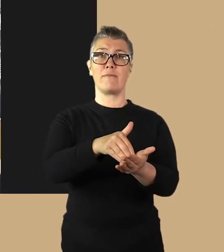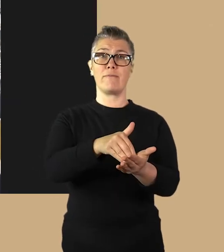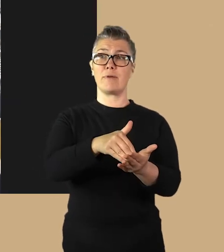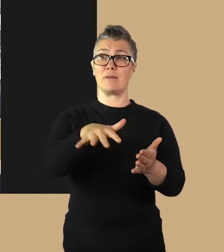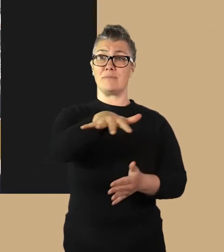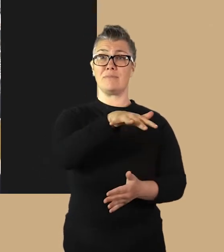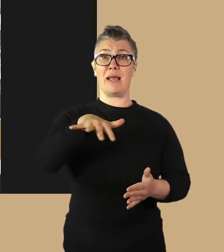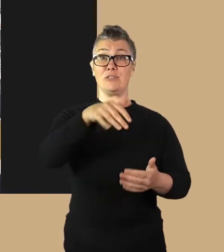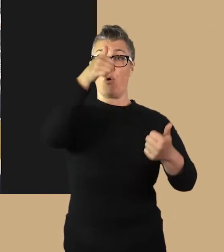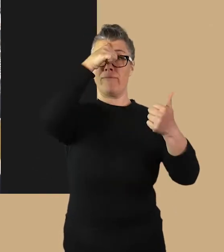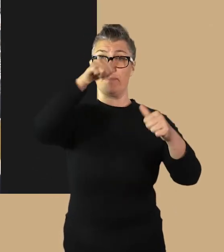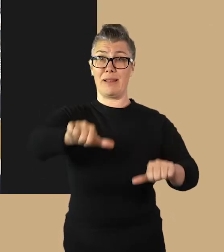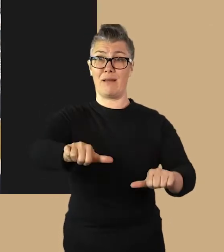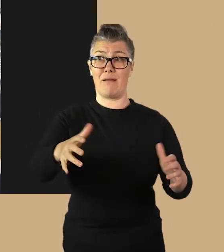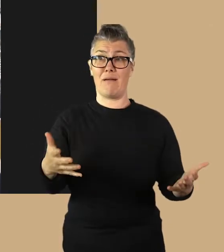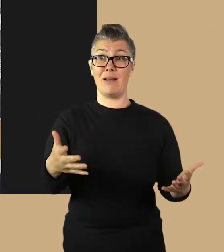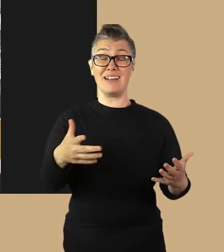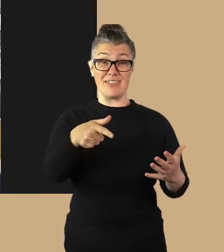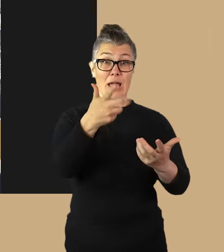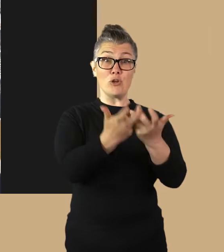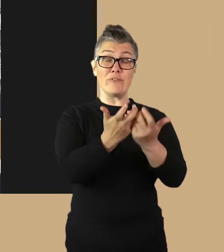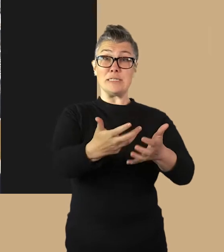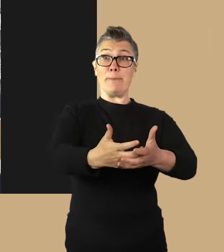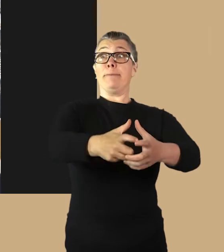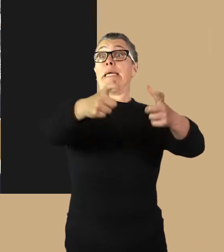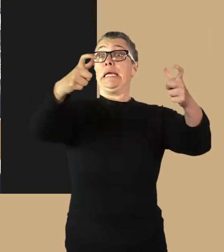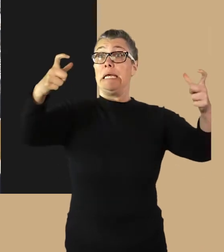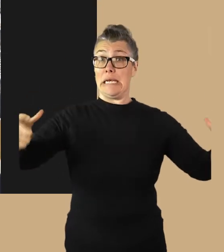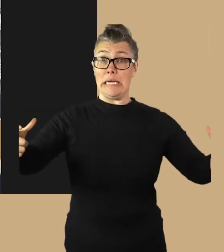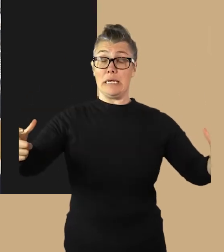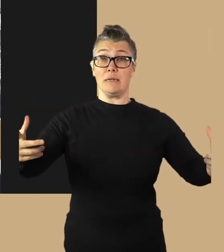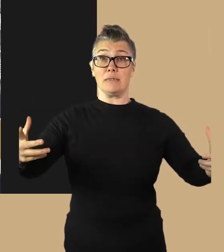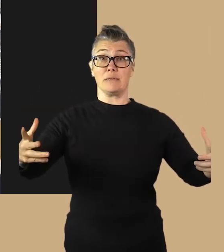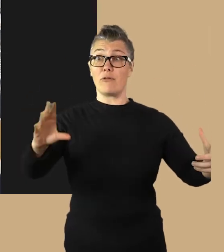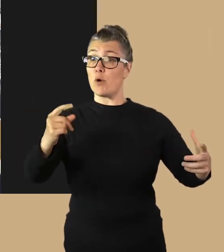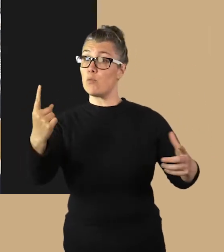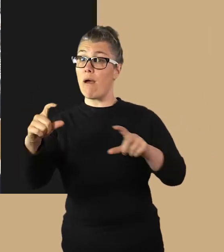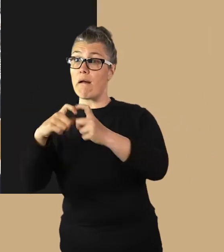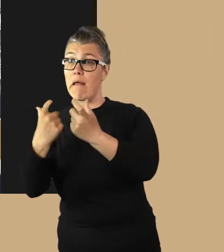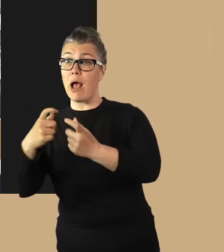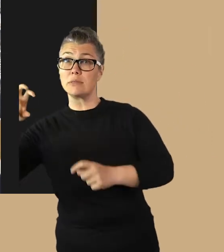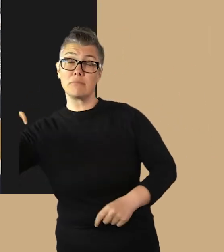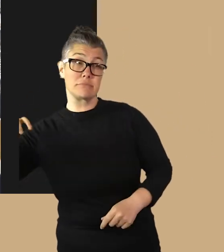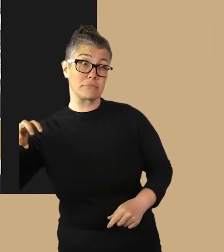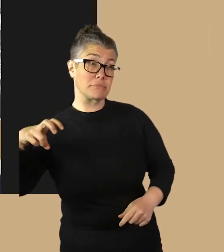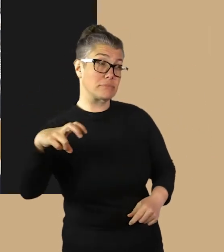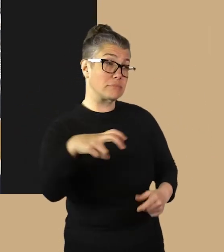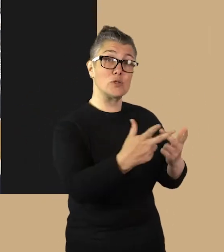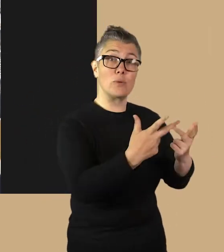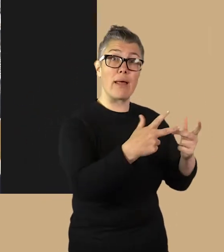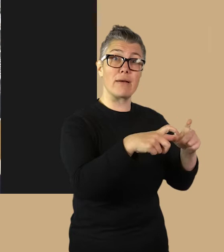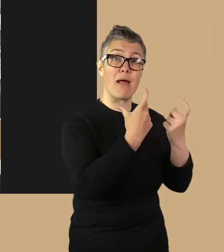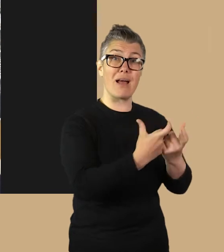places. The university is as big as a suburb. You know, and sometimes going from one class to another, I'd be like walking